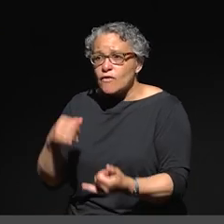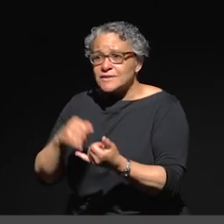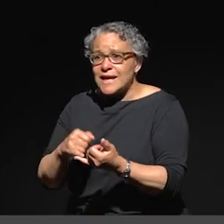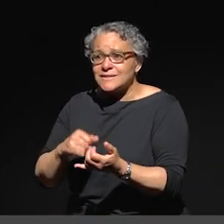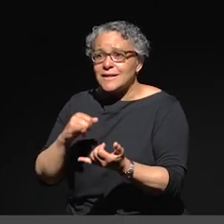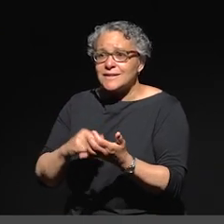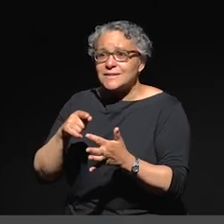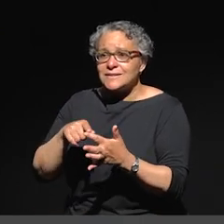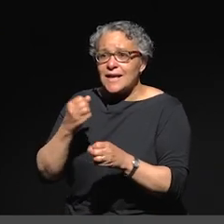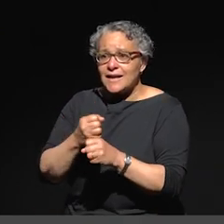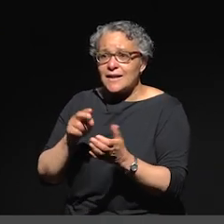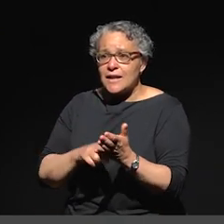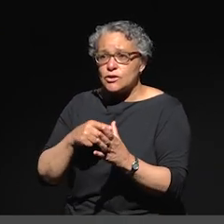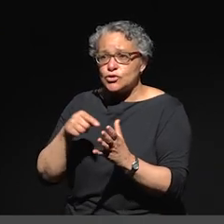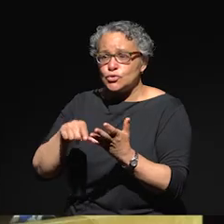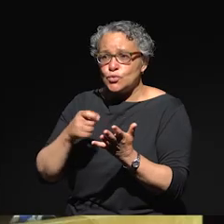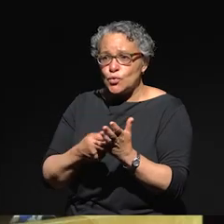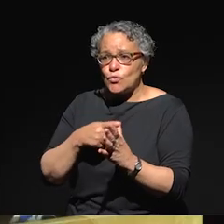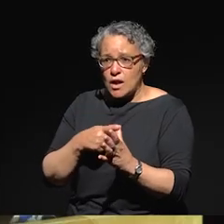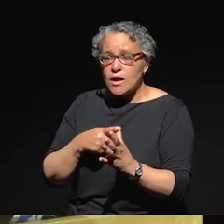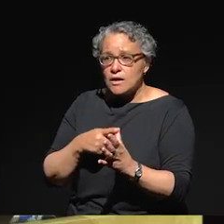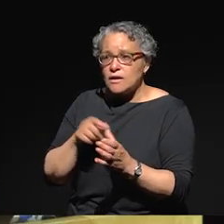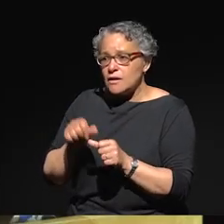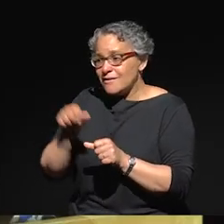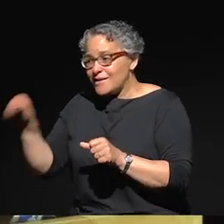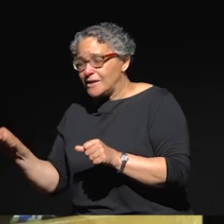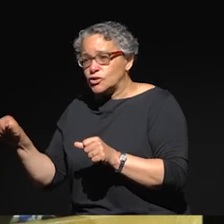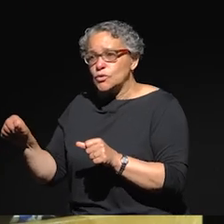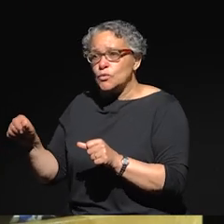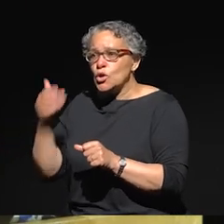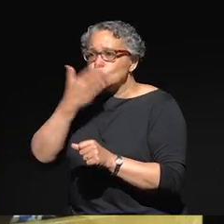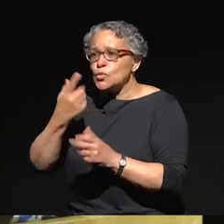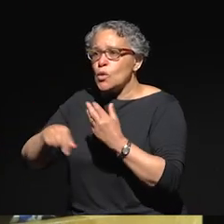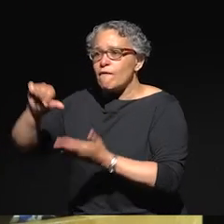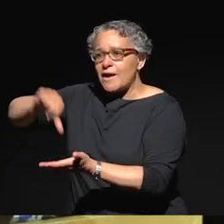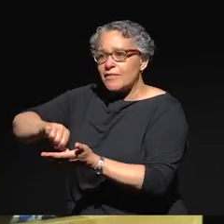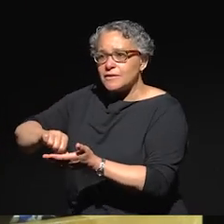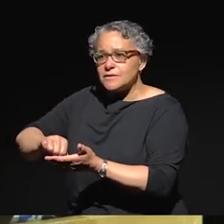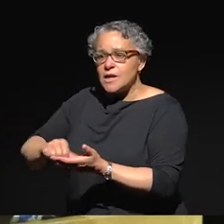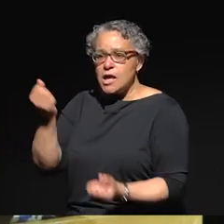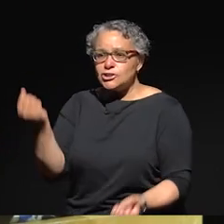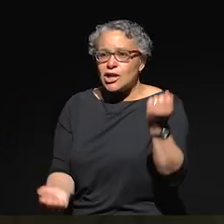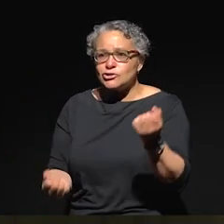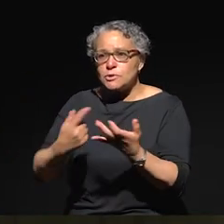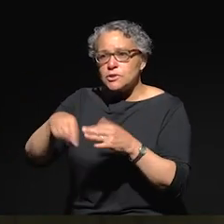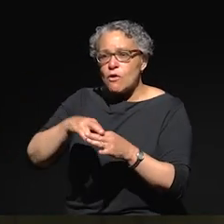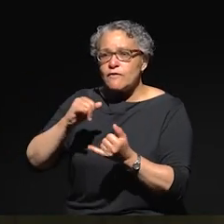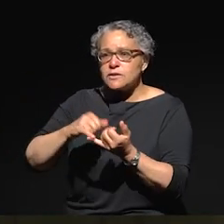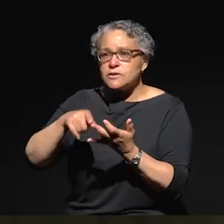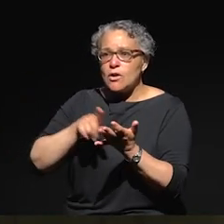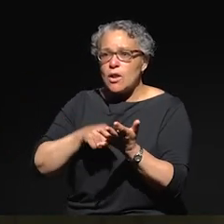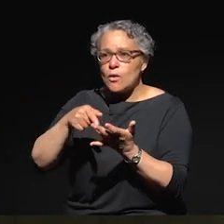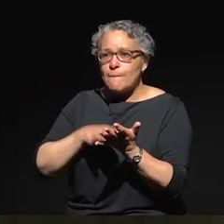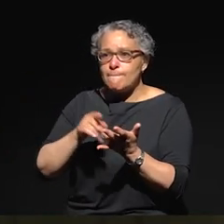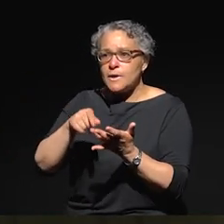above, or to the side of the School of Athens, and it's the Judgment of Solomon. And here we have a soldier who would be holding a baby